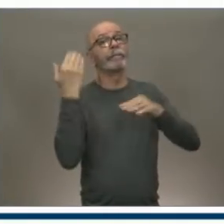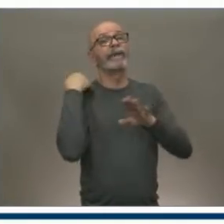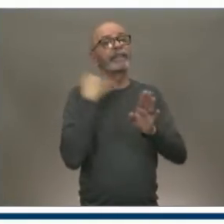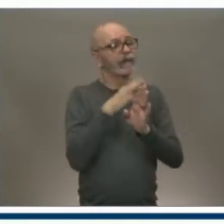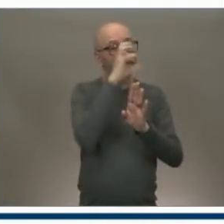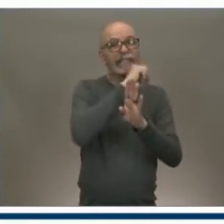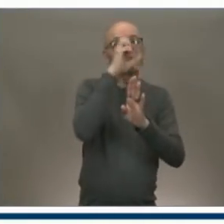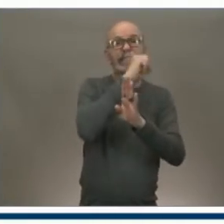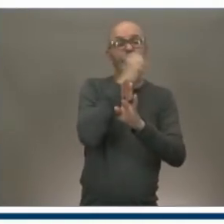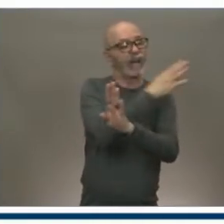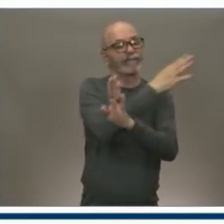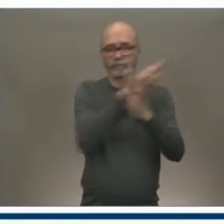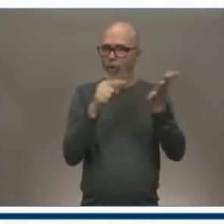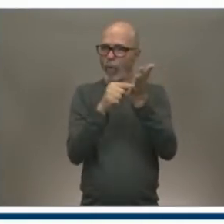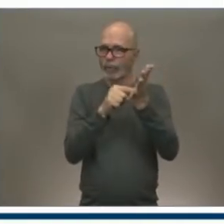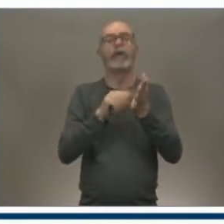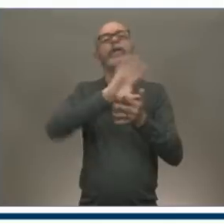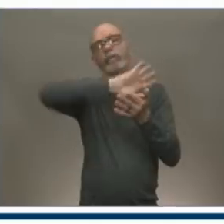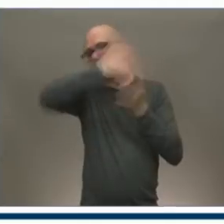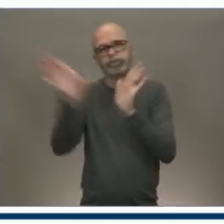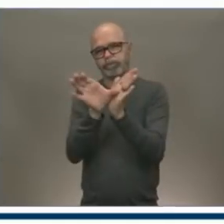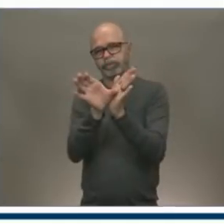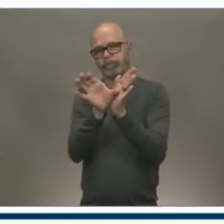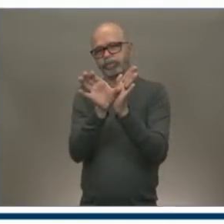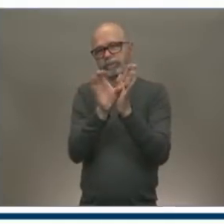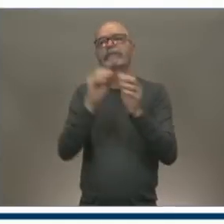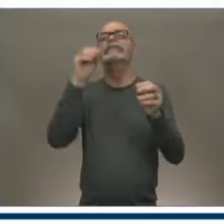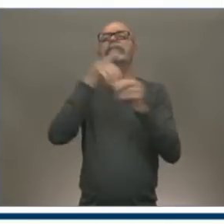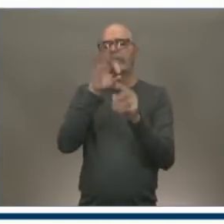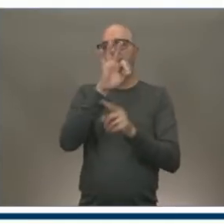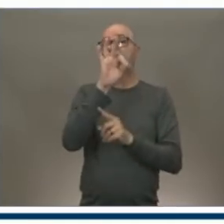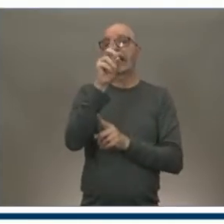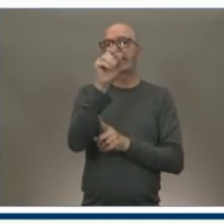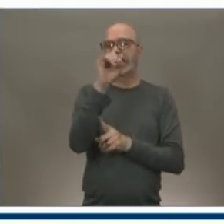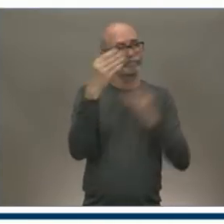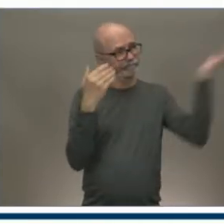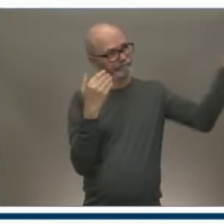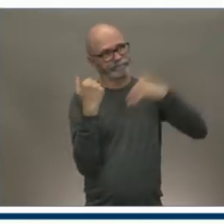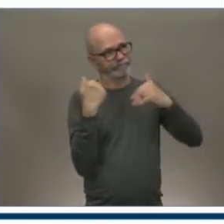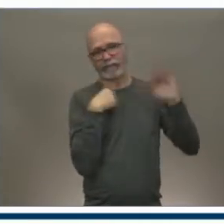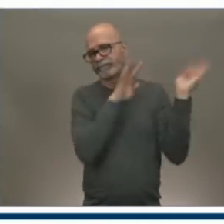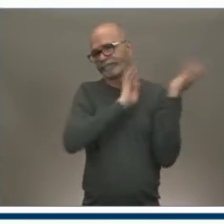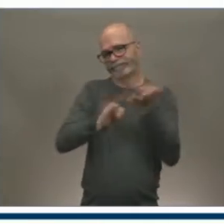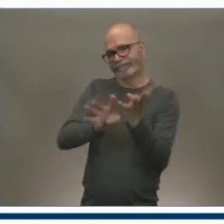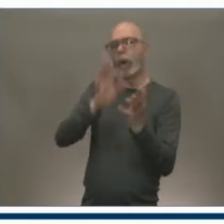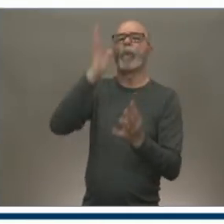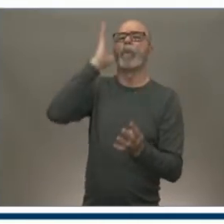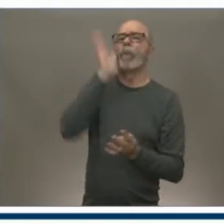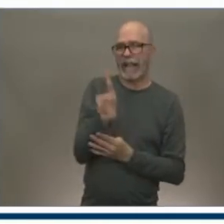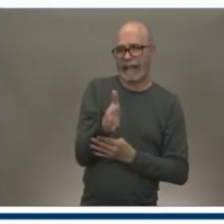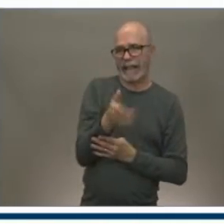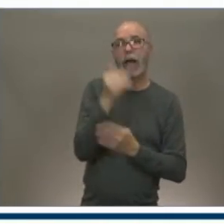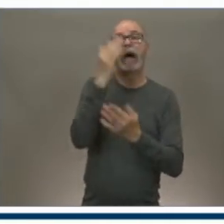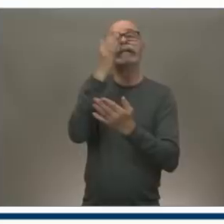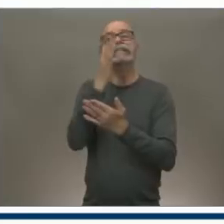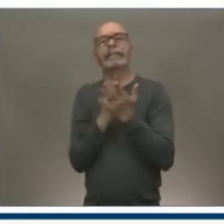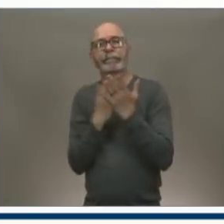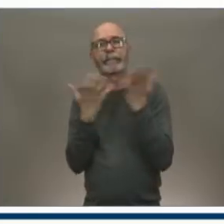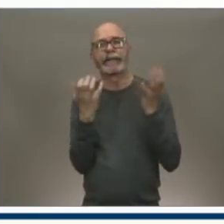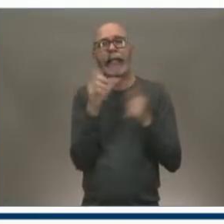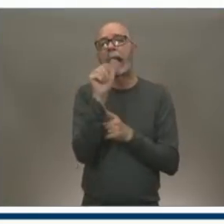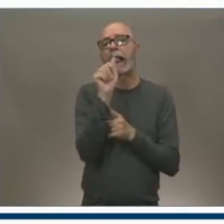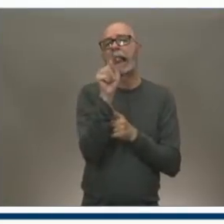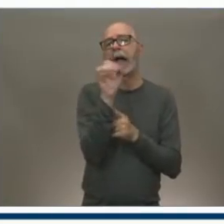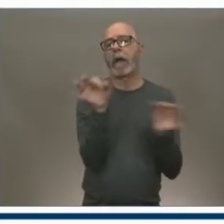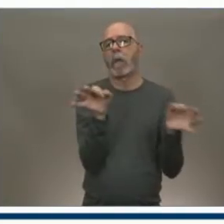days to get the amount of vaccine that we're expecting. Some of it is just going to come a little bit later, but that is why from the very